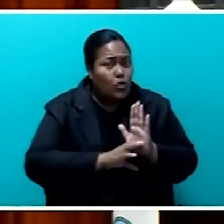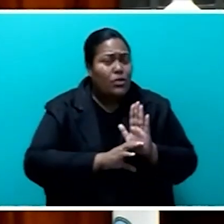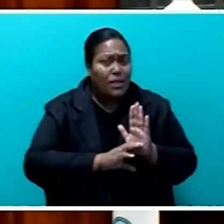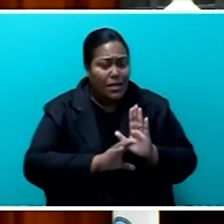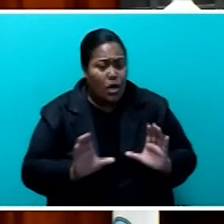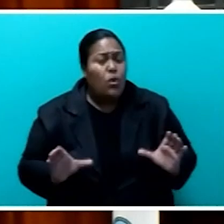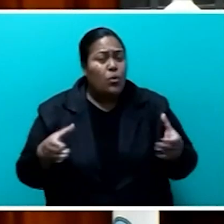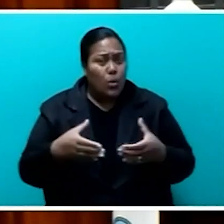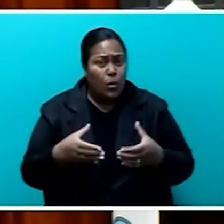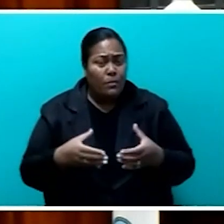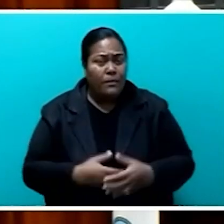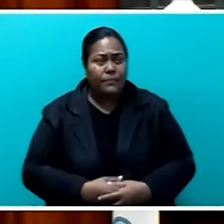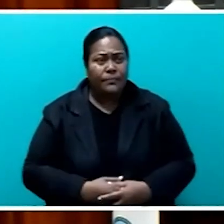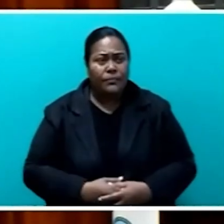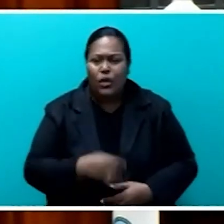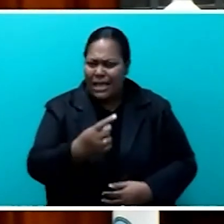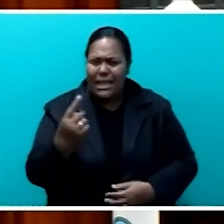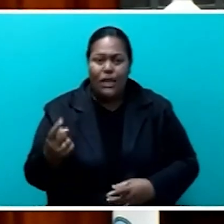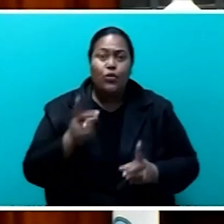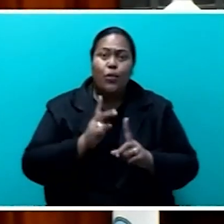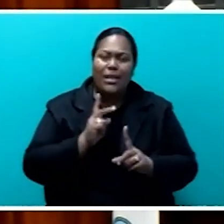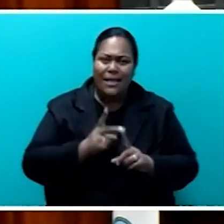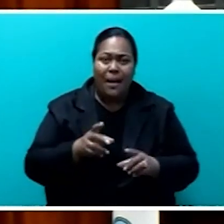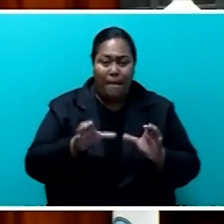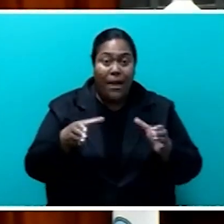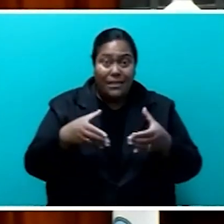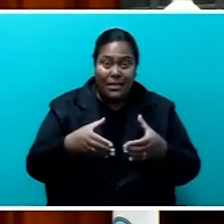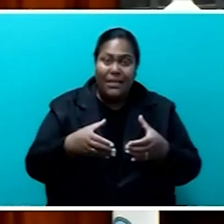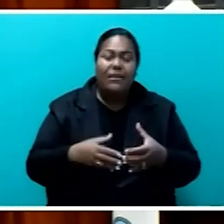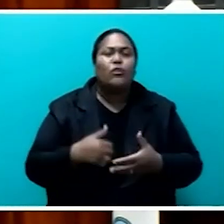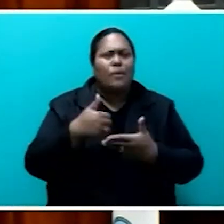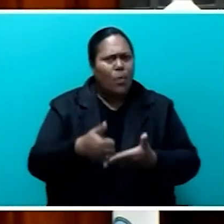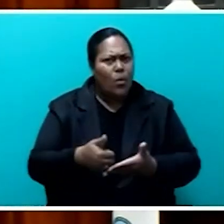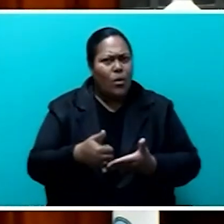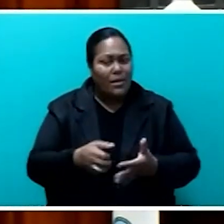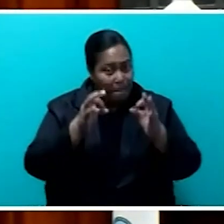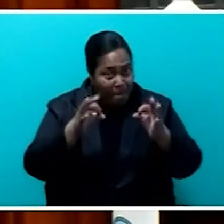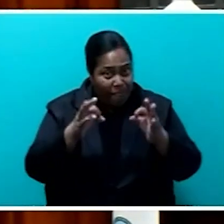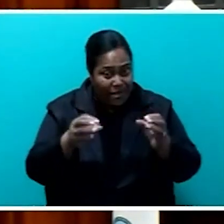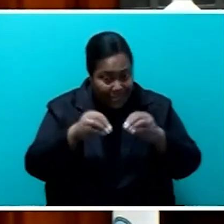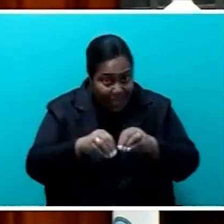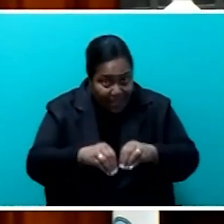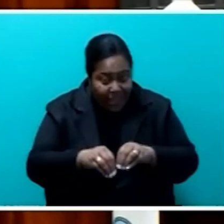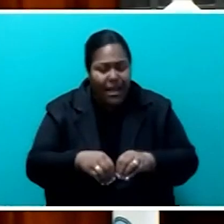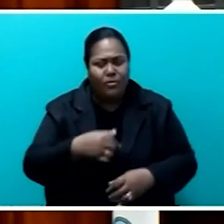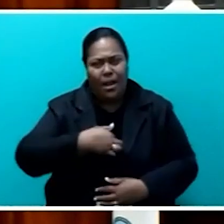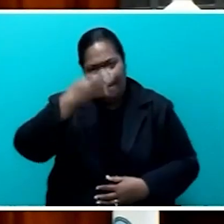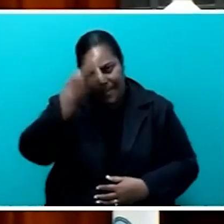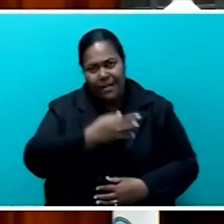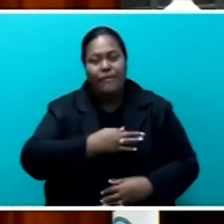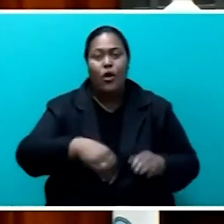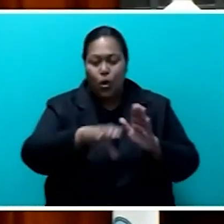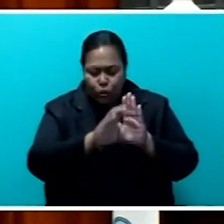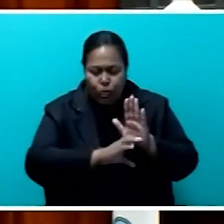contingent on which political party one supports. In the perfect setting, I believe that a Constitution is supposed